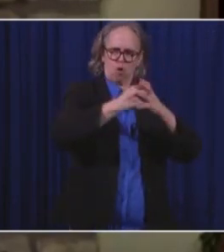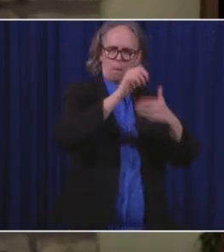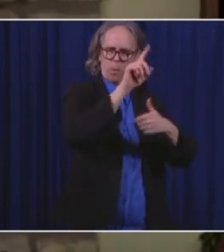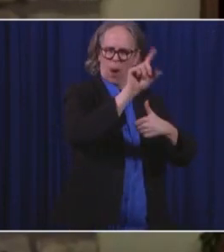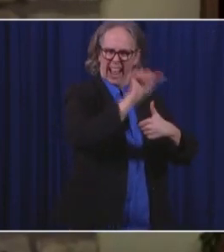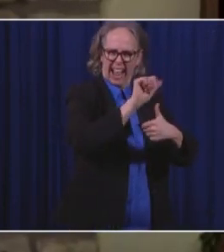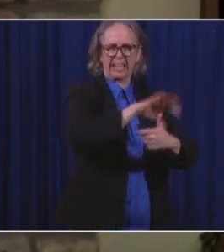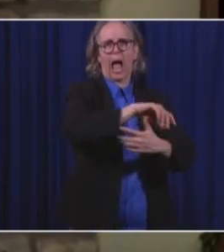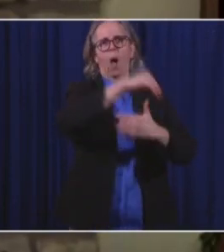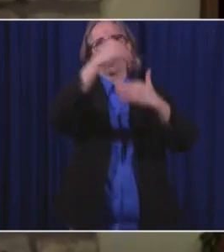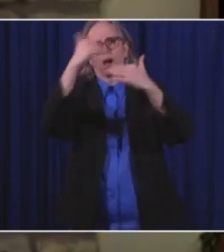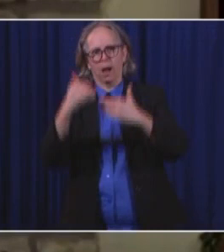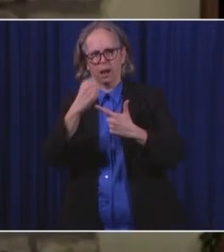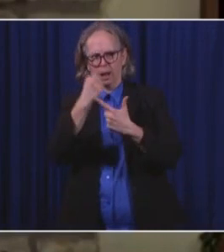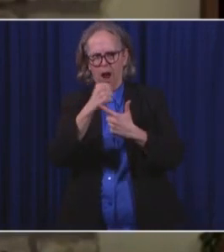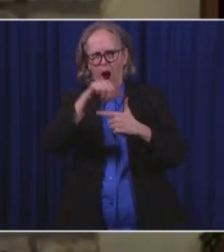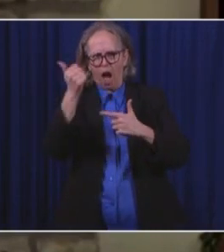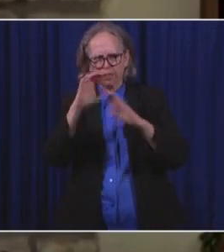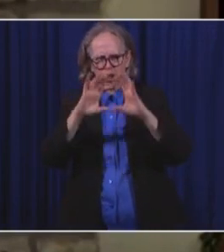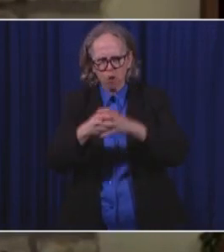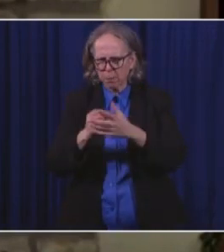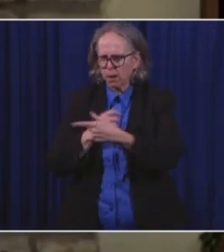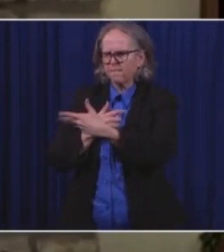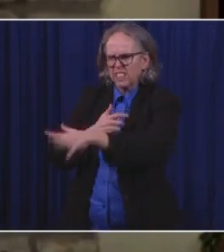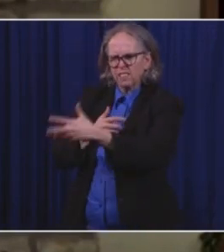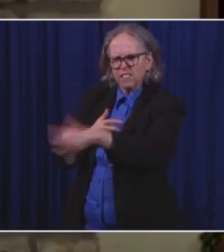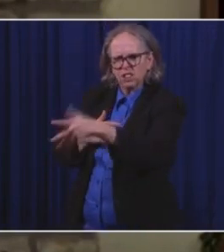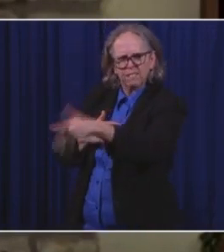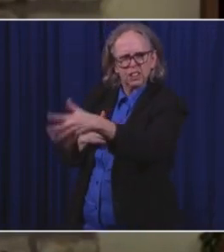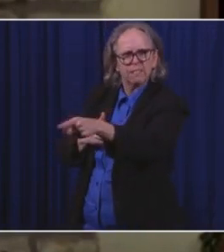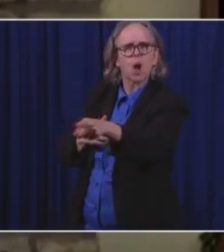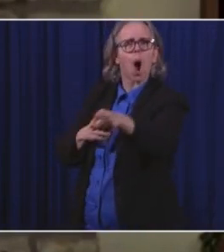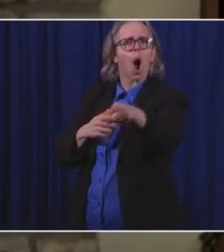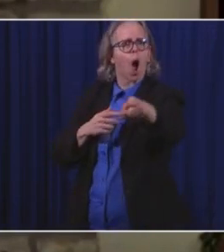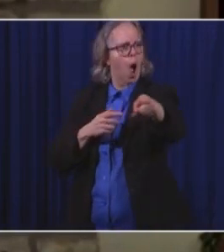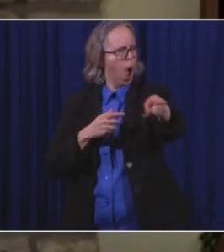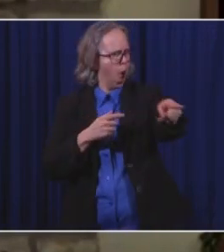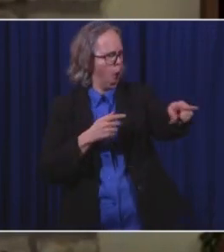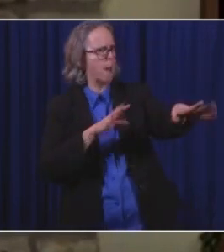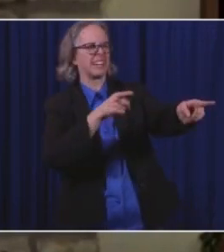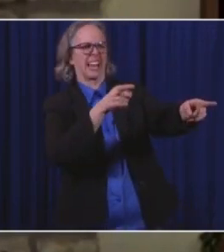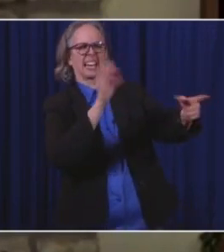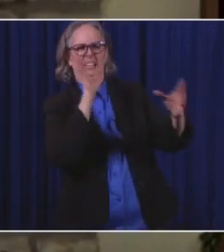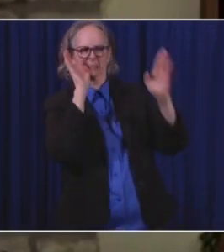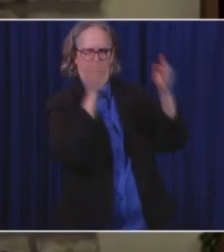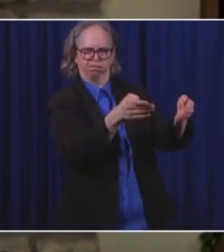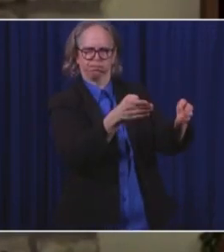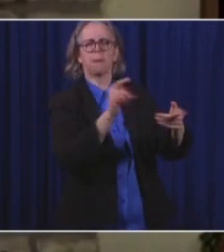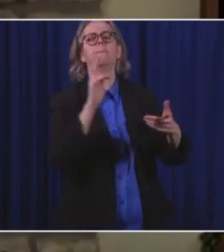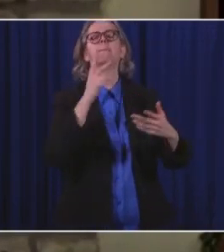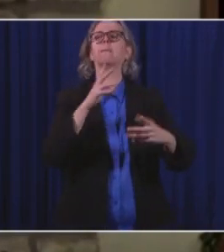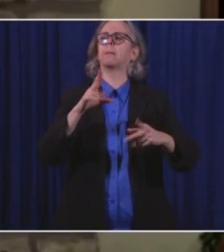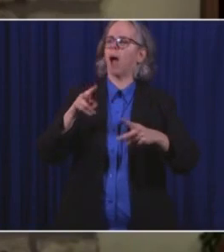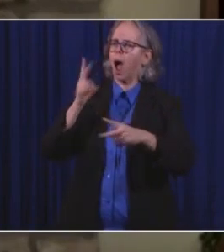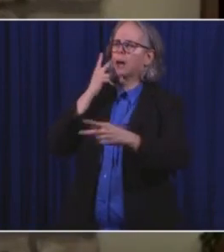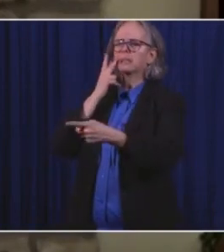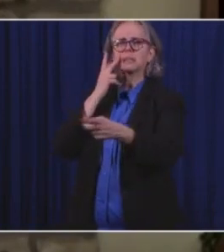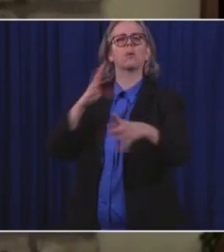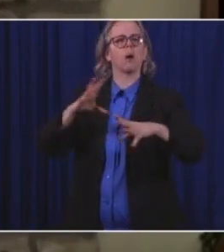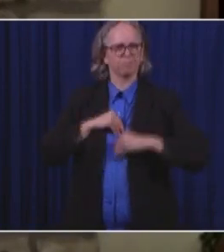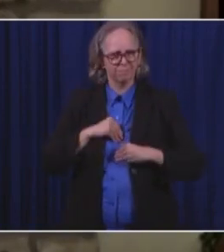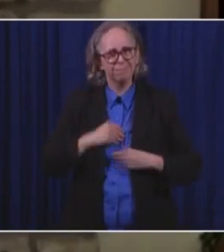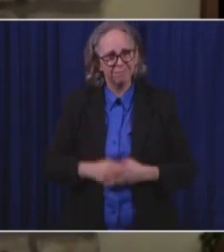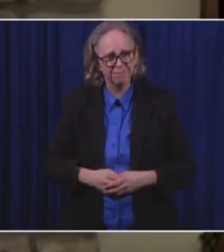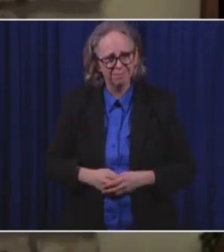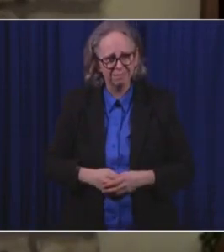to have seen a lot of people have already got it. And I think we should not also forget that a lot of people have already received this